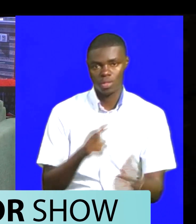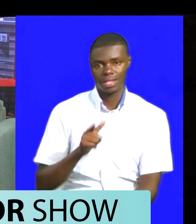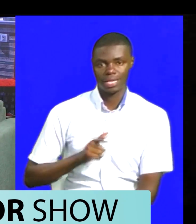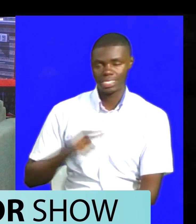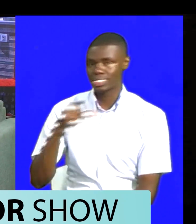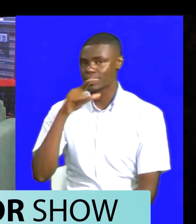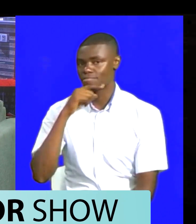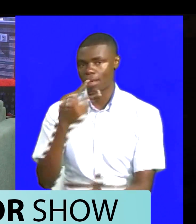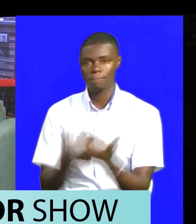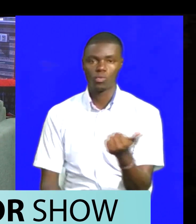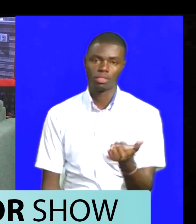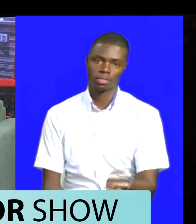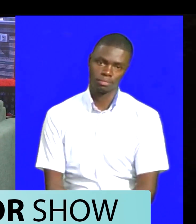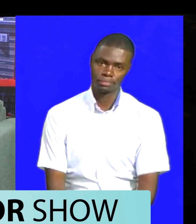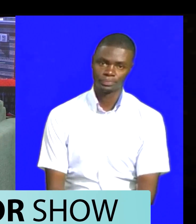gents.